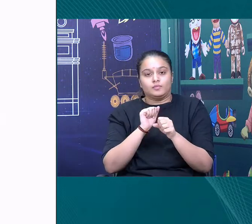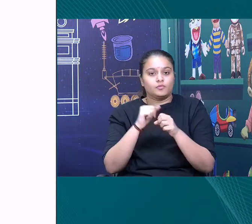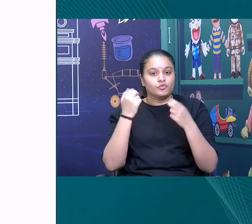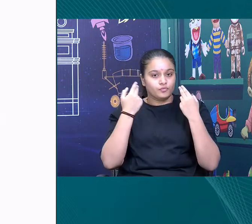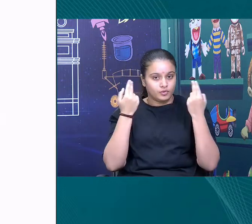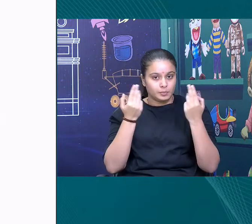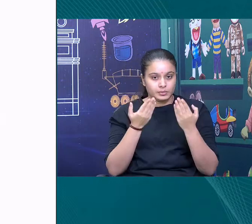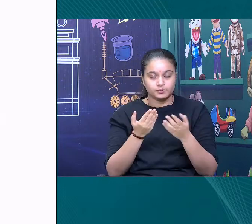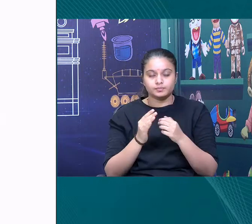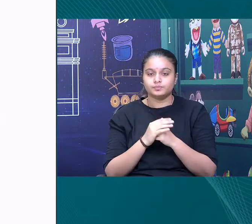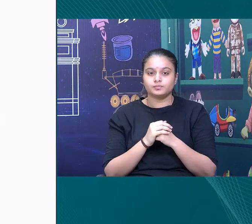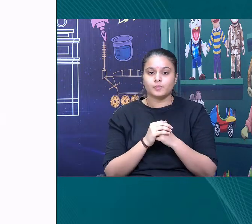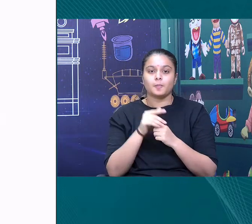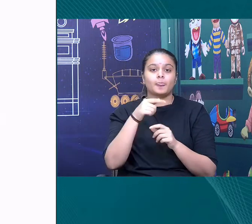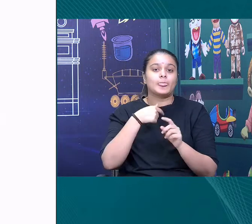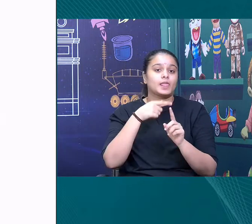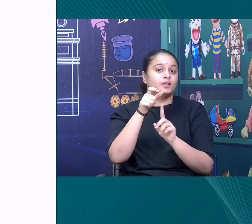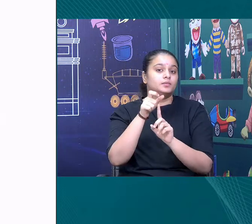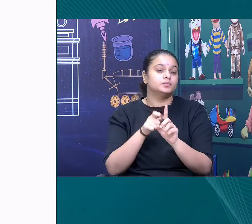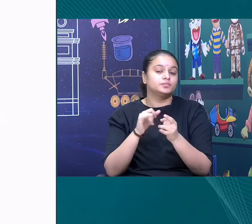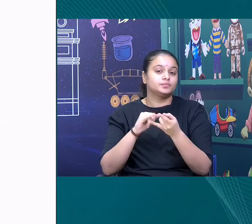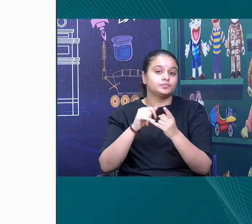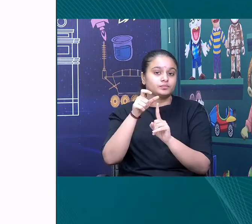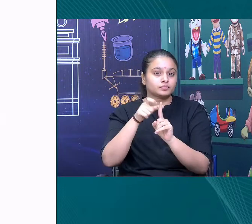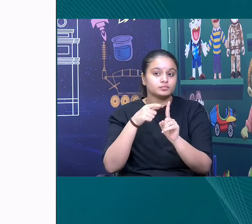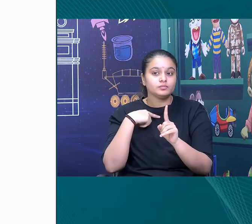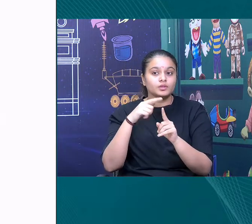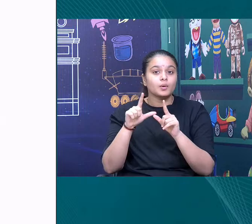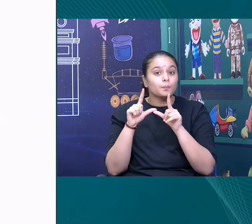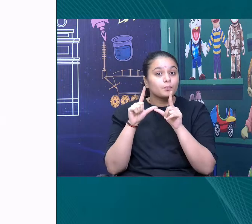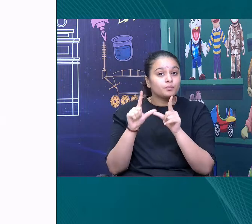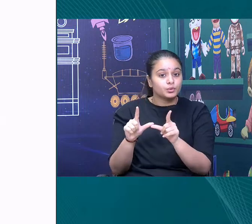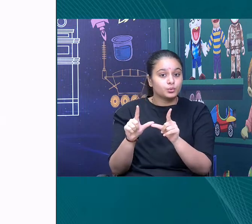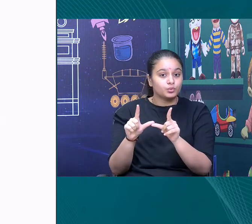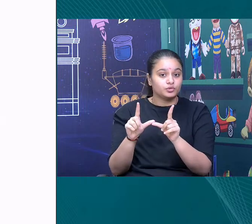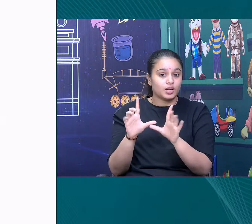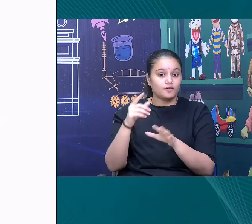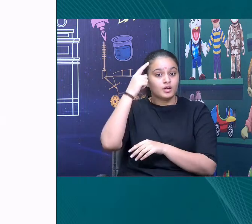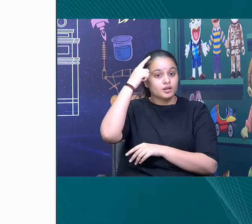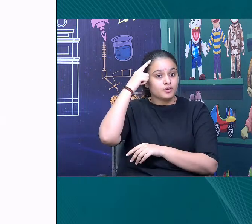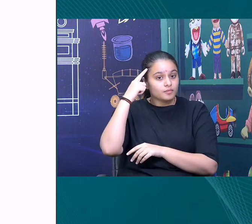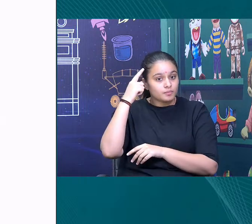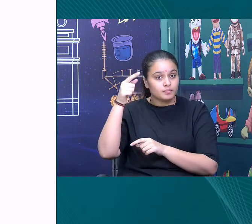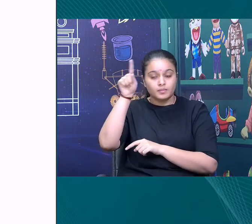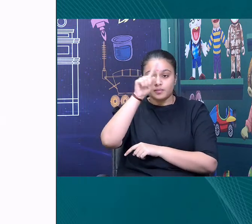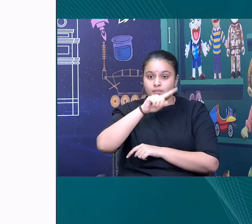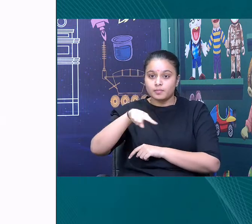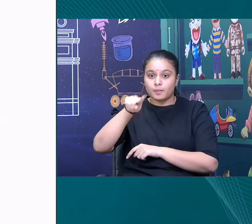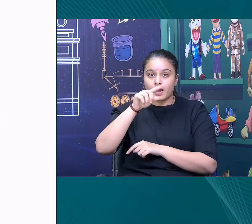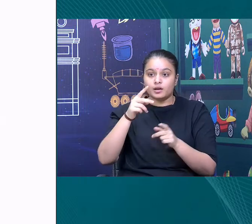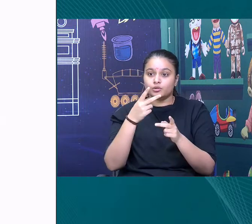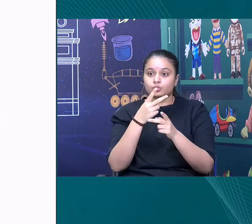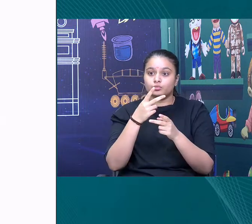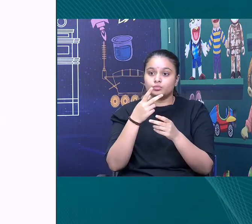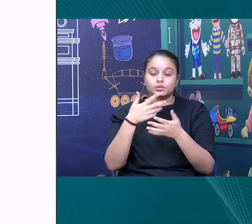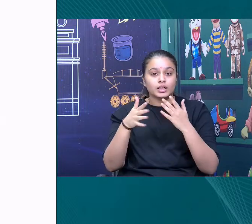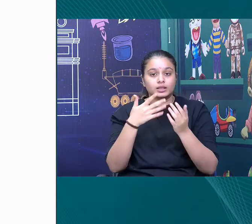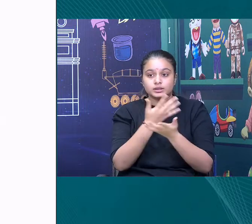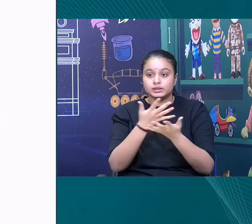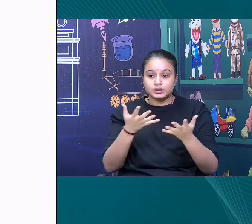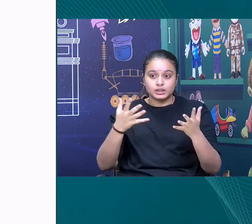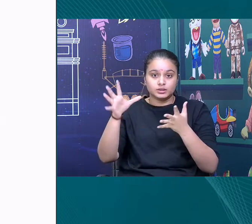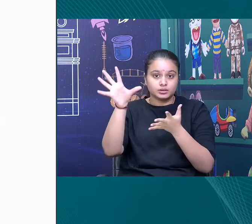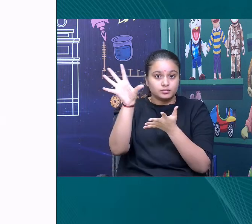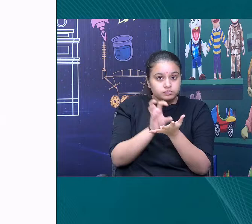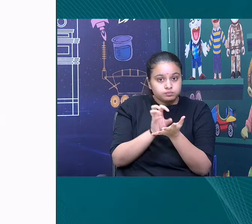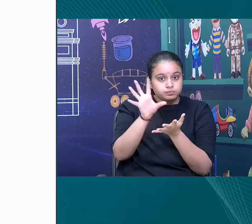who proved that black holes do not simply absorb everything, but they also emit